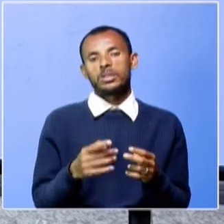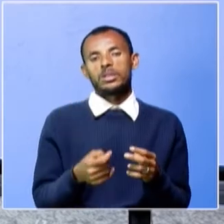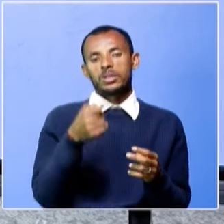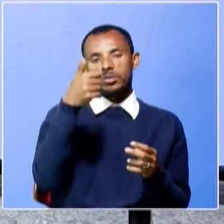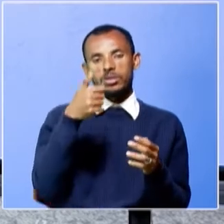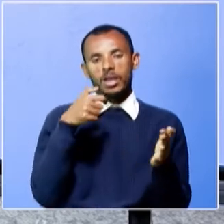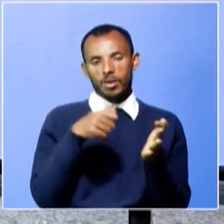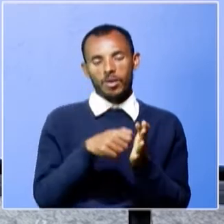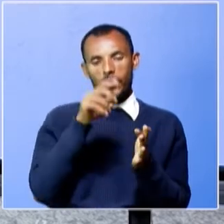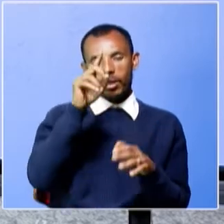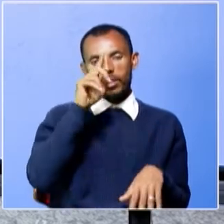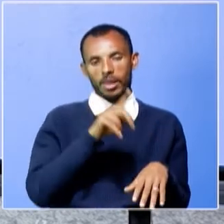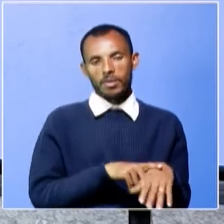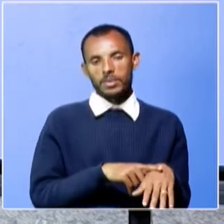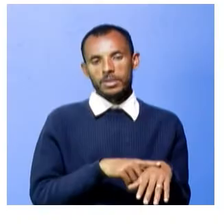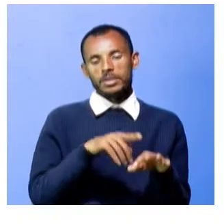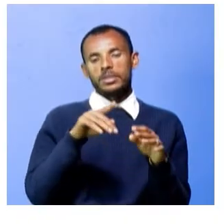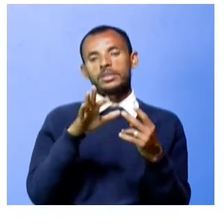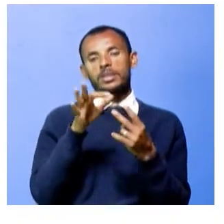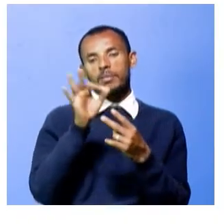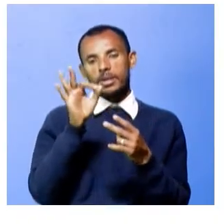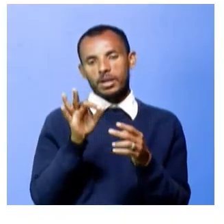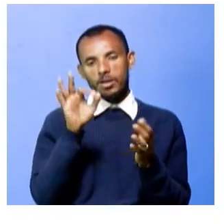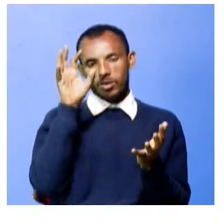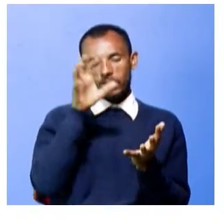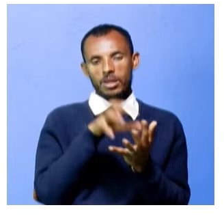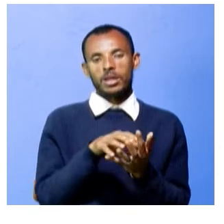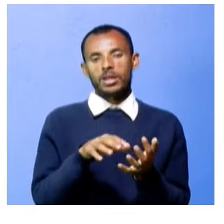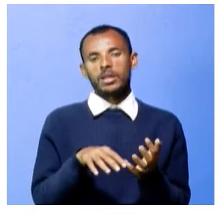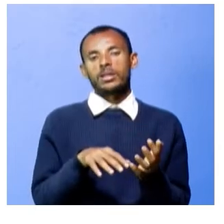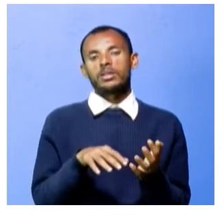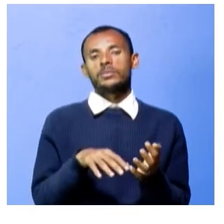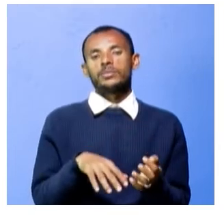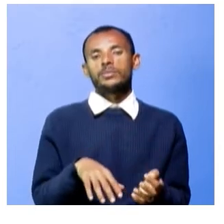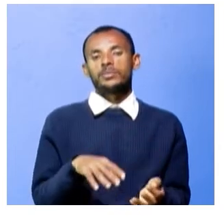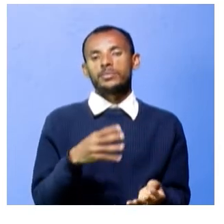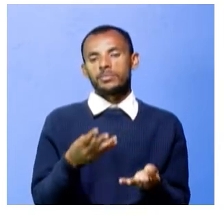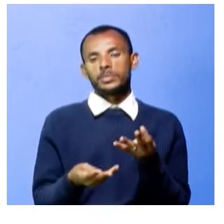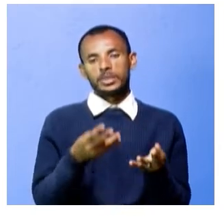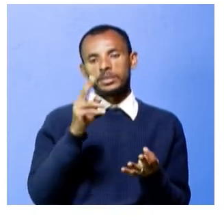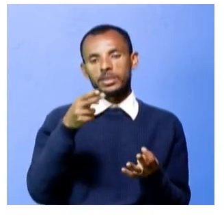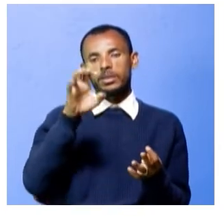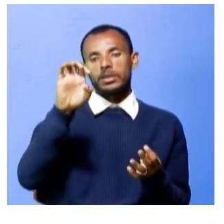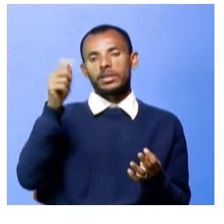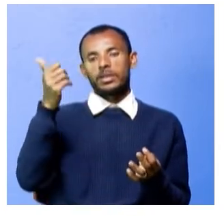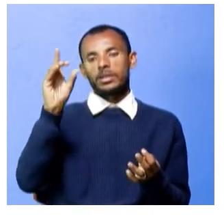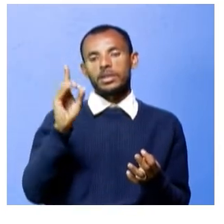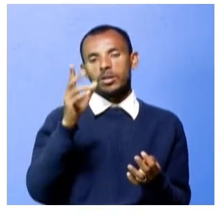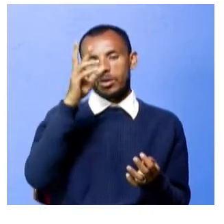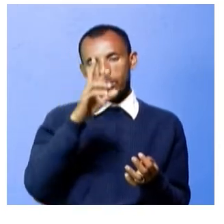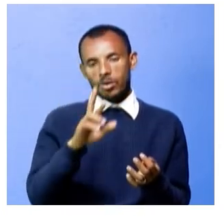tossing a coin once. So the sample space will contain the outcome head and